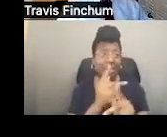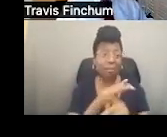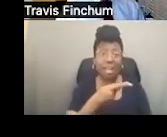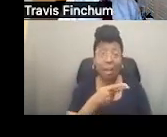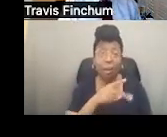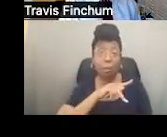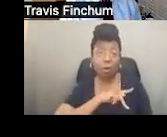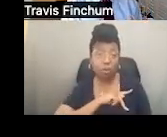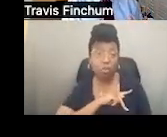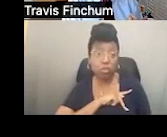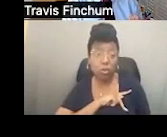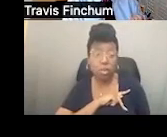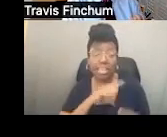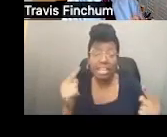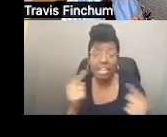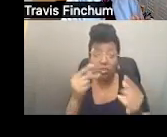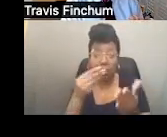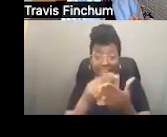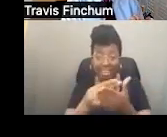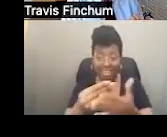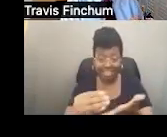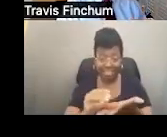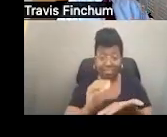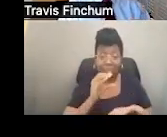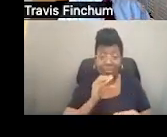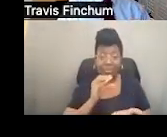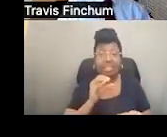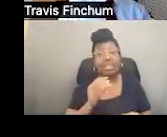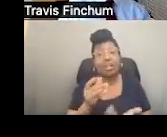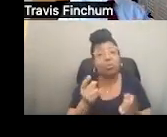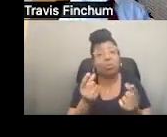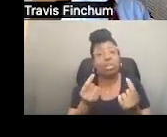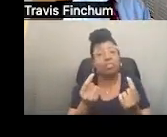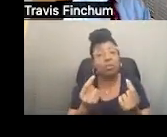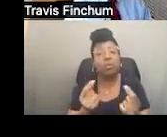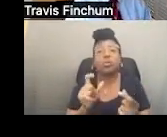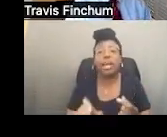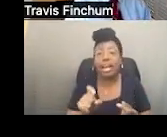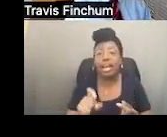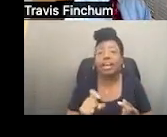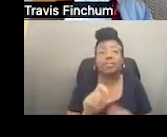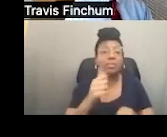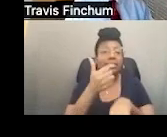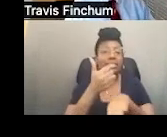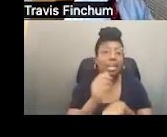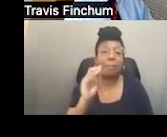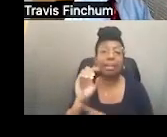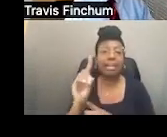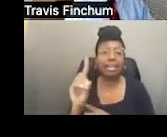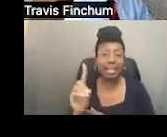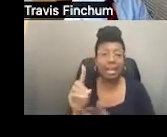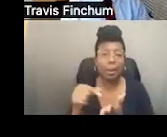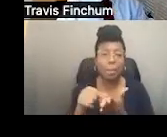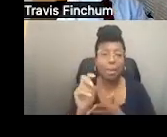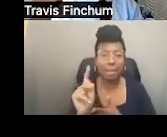or keep that inheritance that wasn't planned is we have to build in these Medicaid paybacks. But that doesn't apply for a